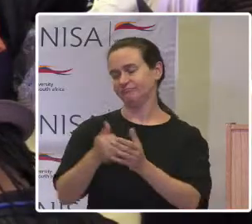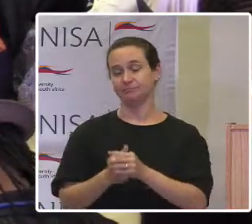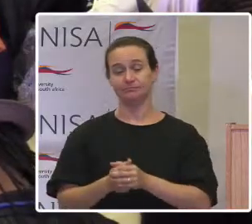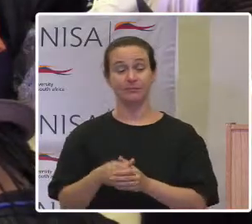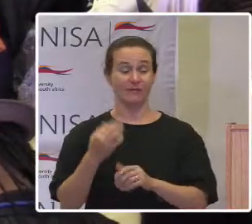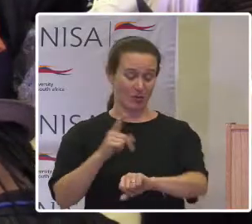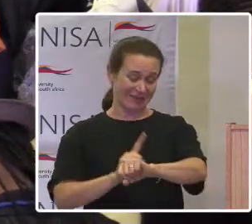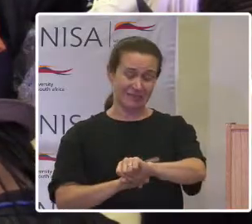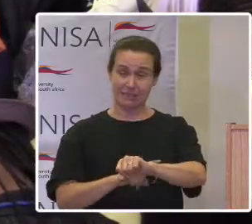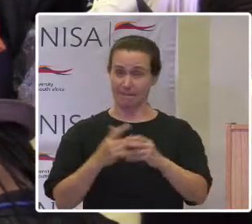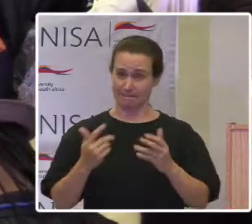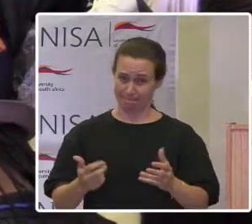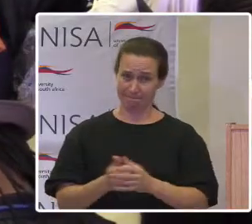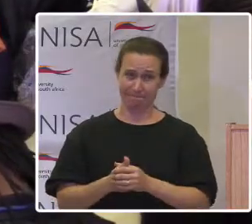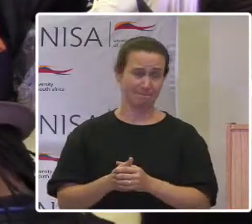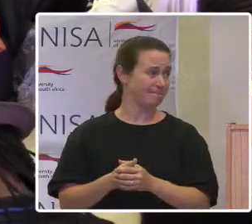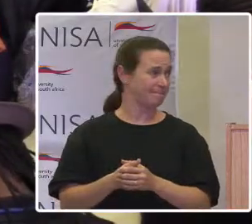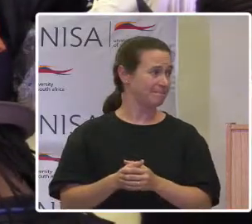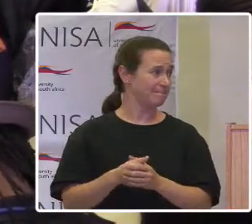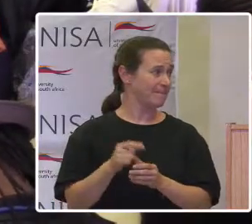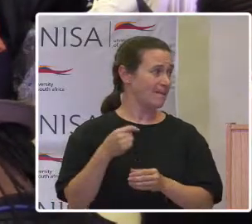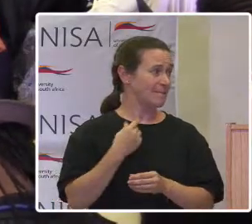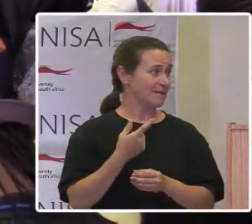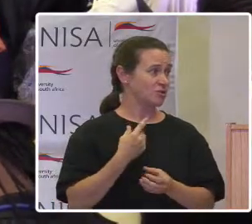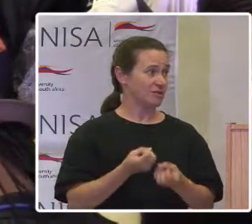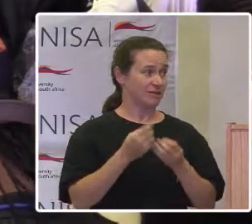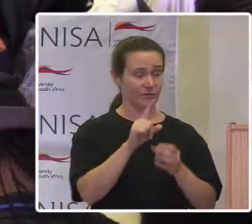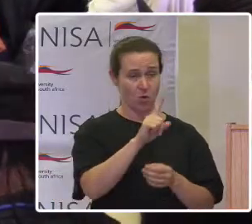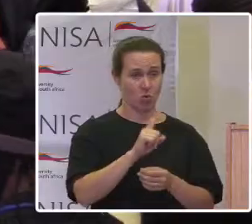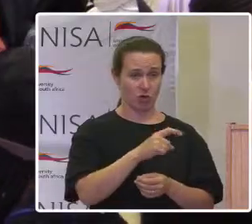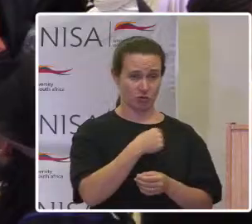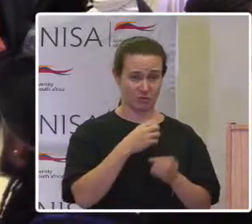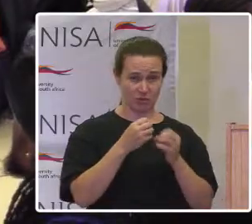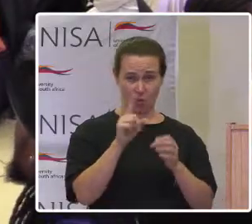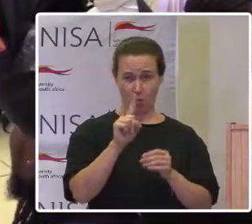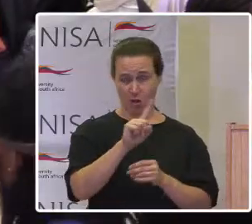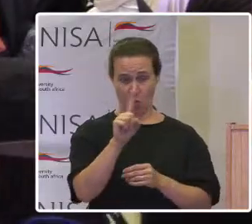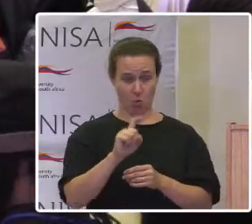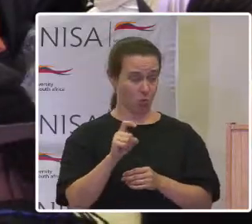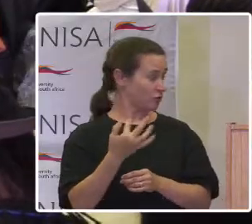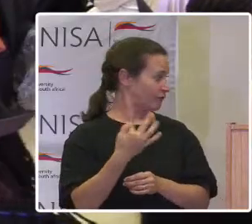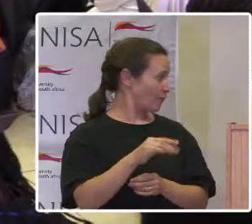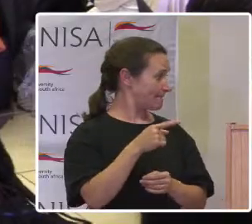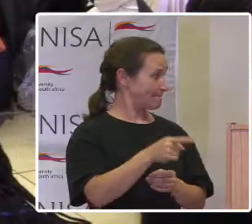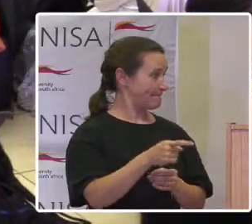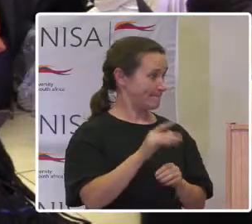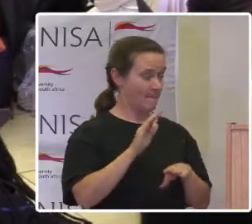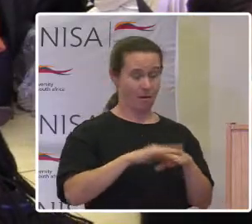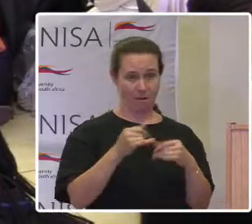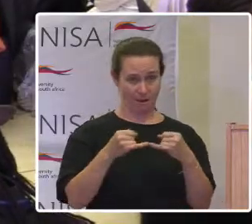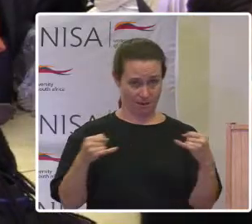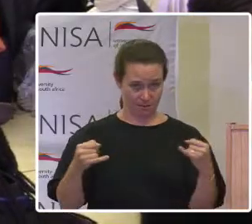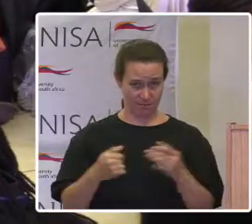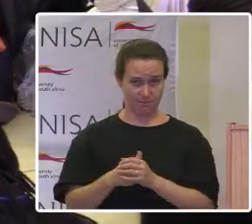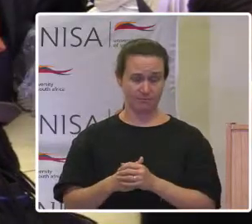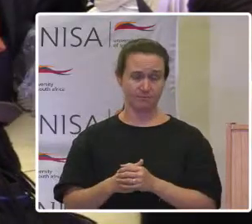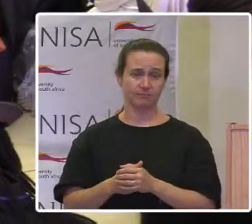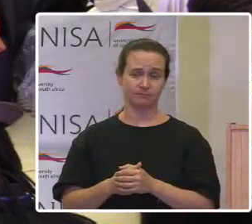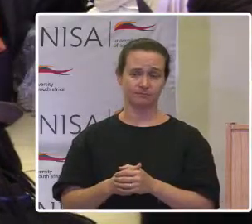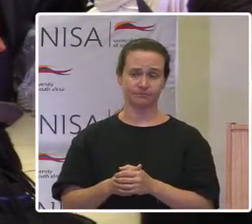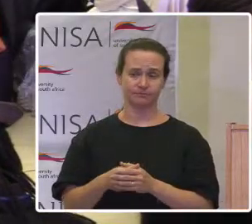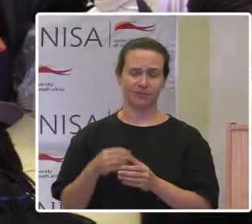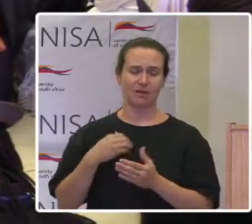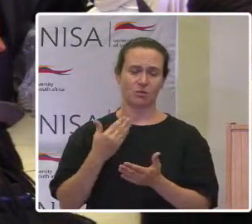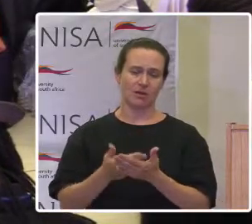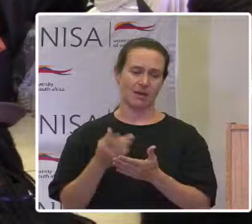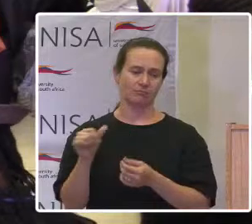interest of time, I'm just going to throw the questions. I'll start with the one that's from the online, and then we can then